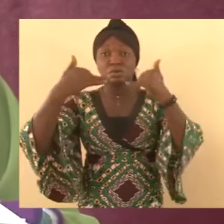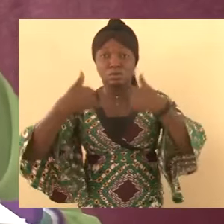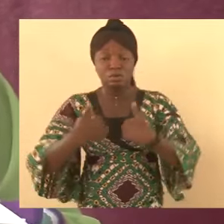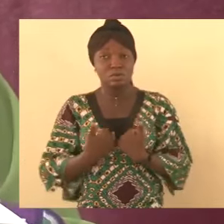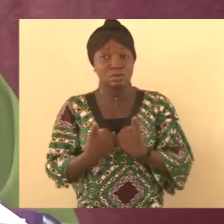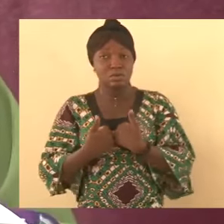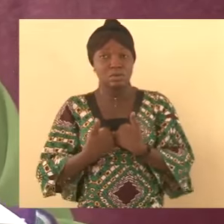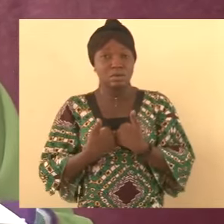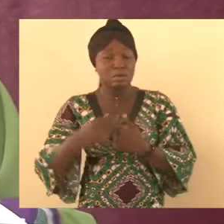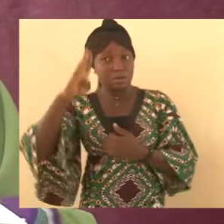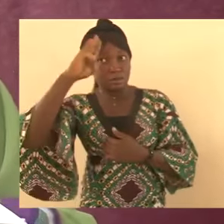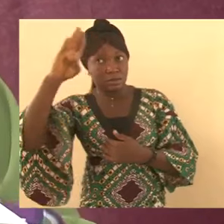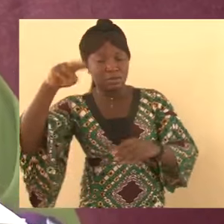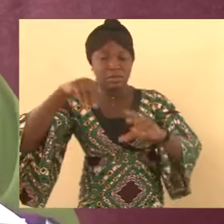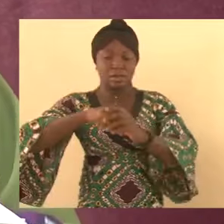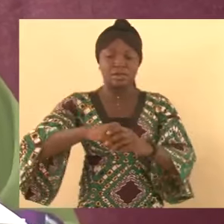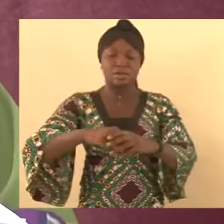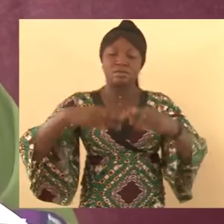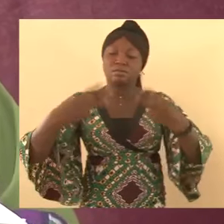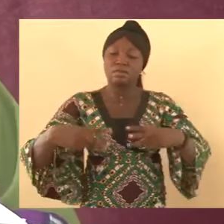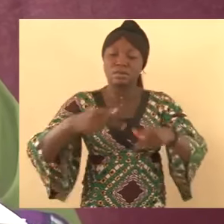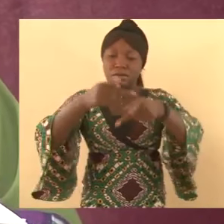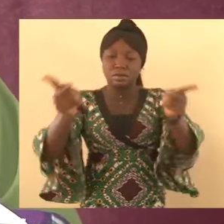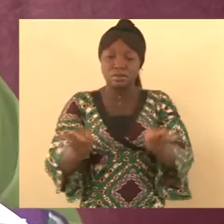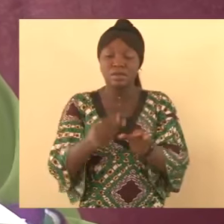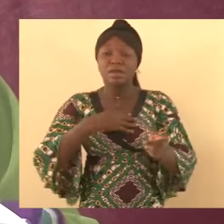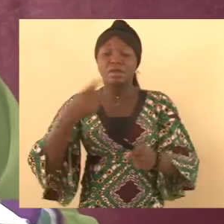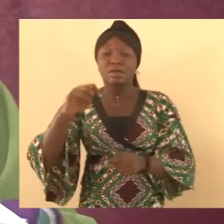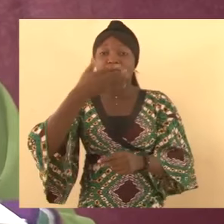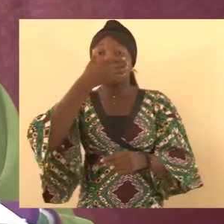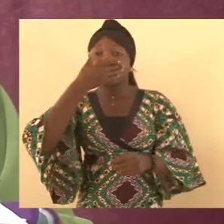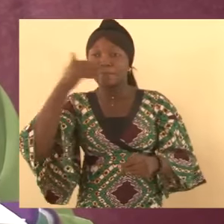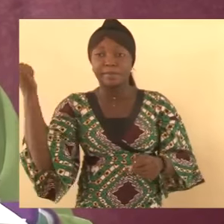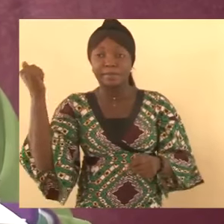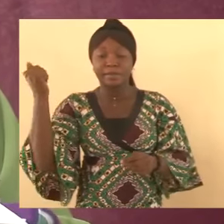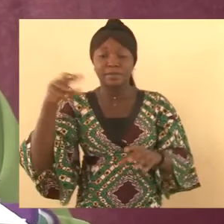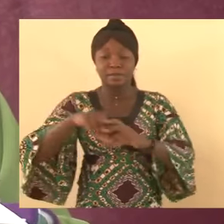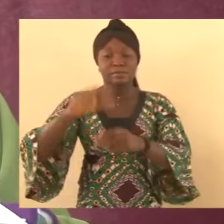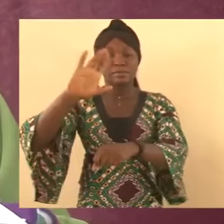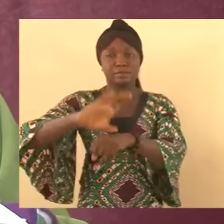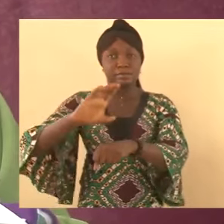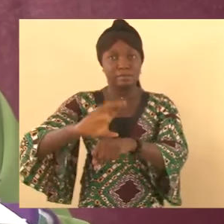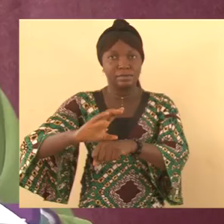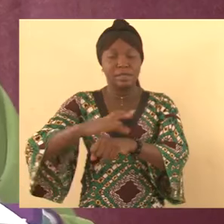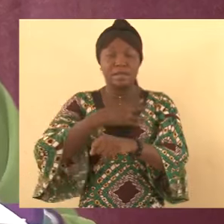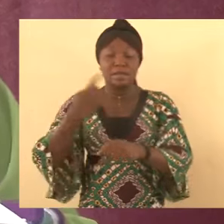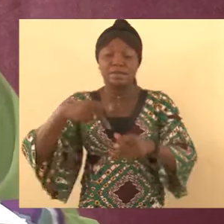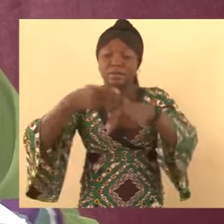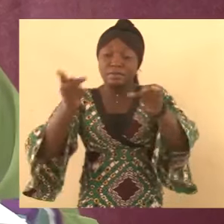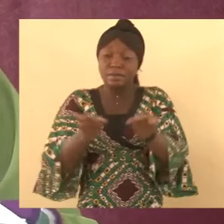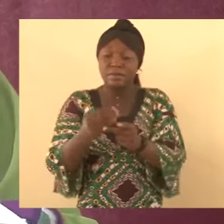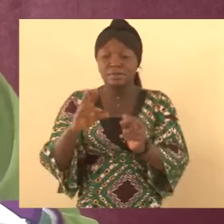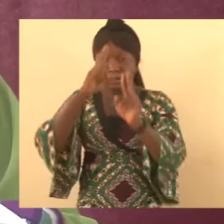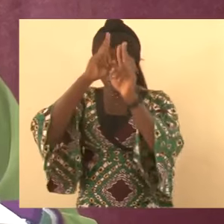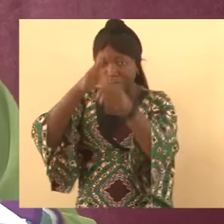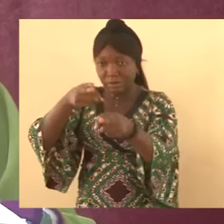have salutations in the marketplaces and the best seats in the synagogues and the places